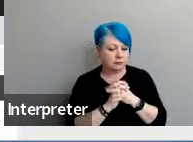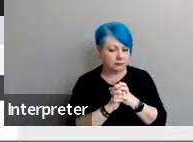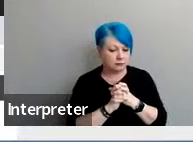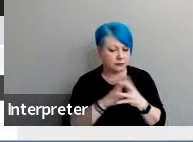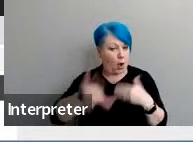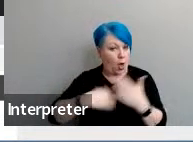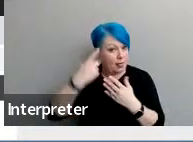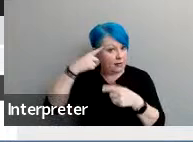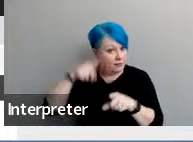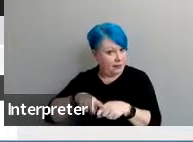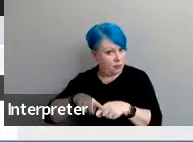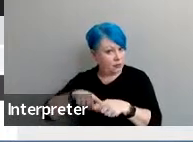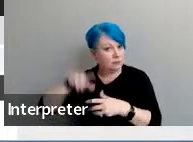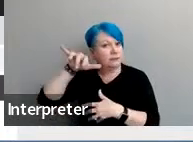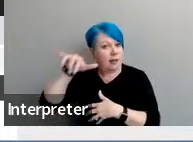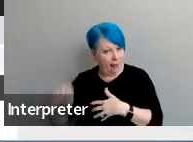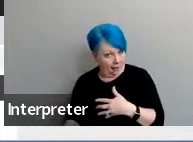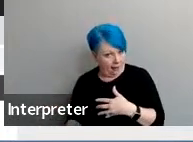Second. All in favor?